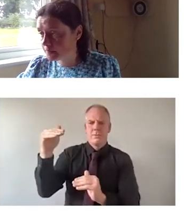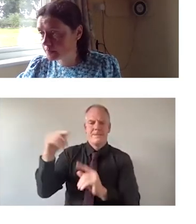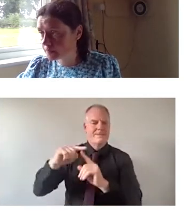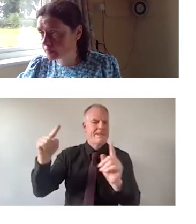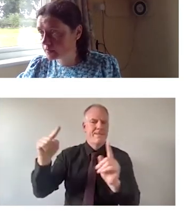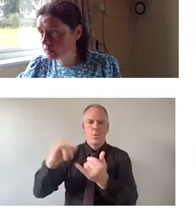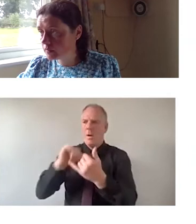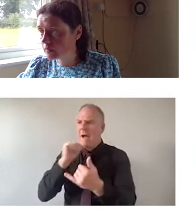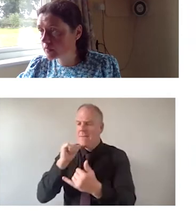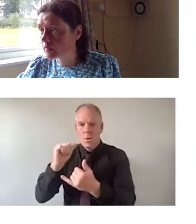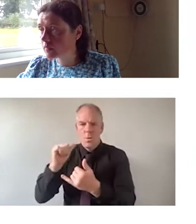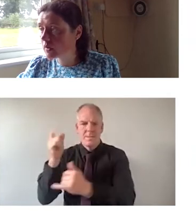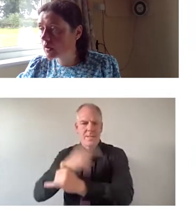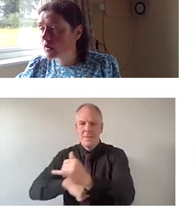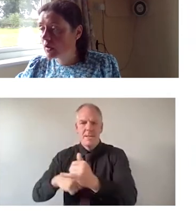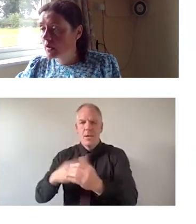similar.